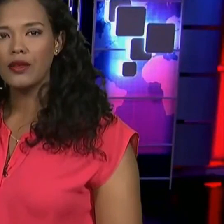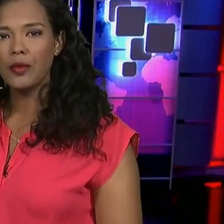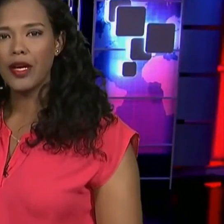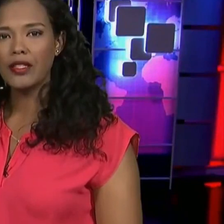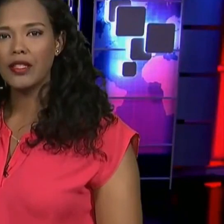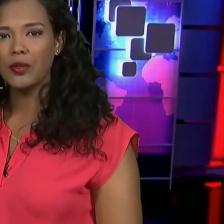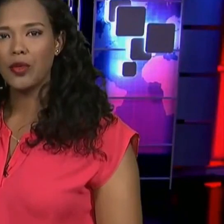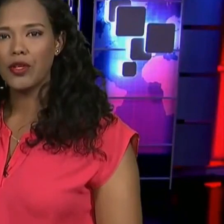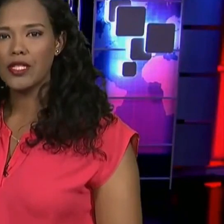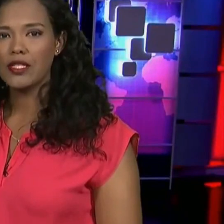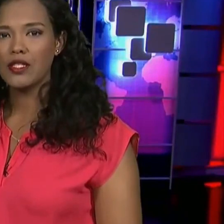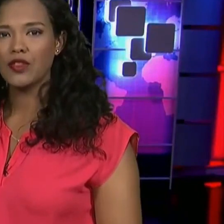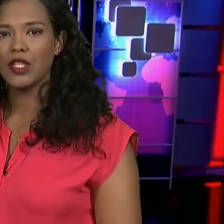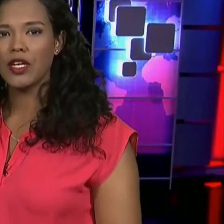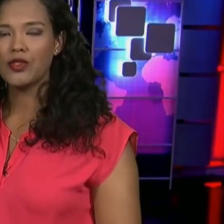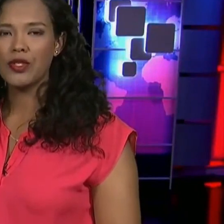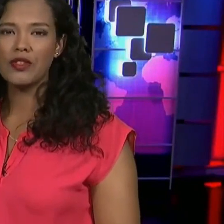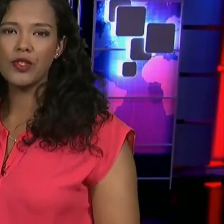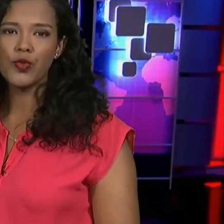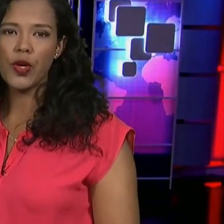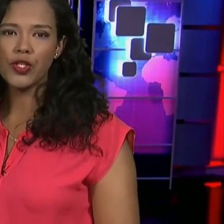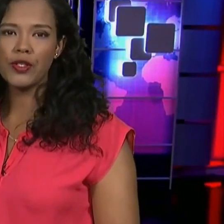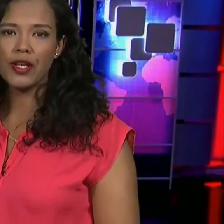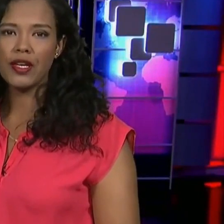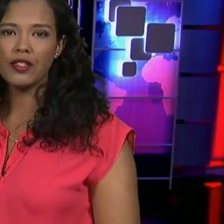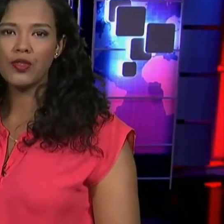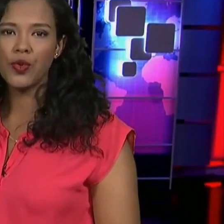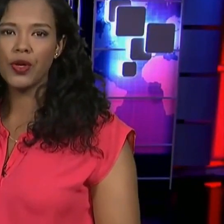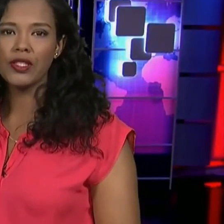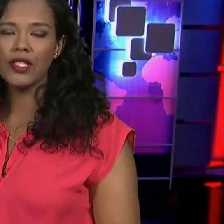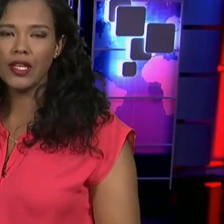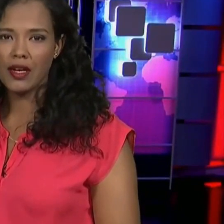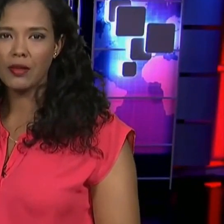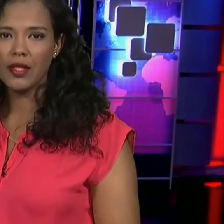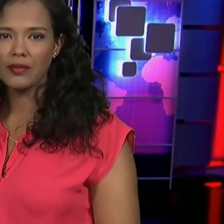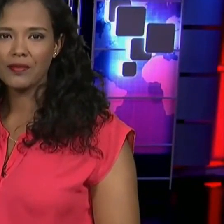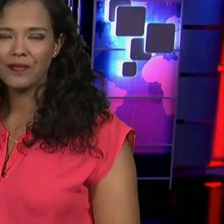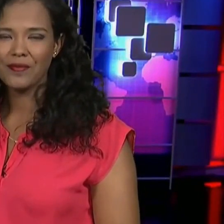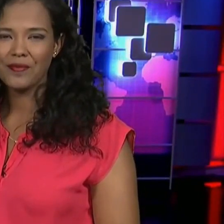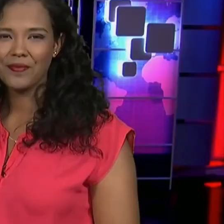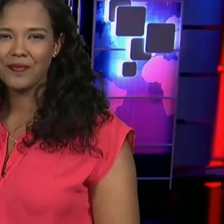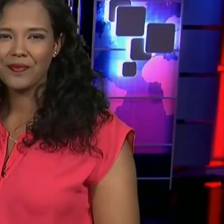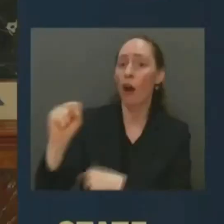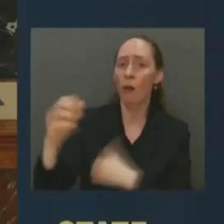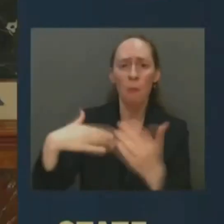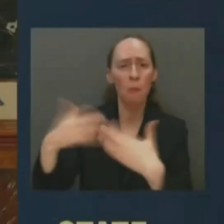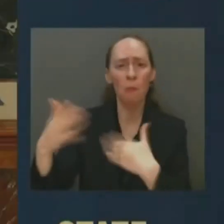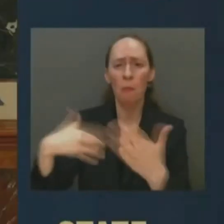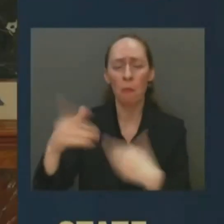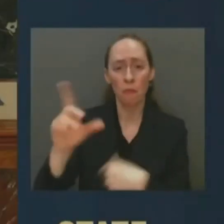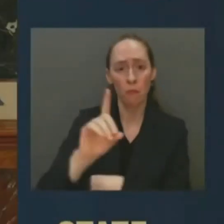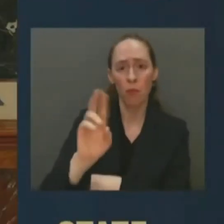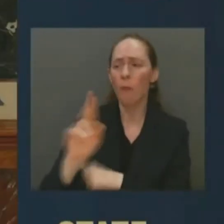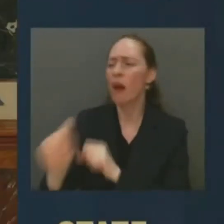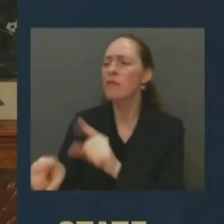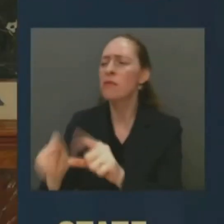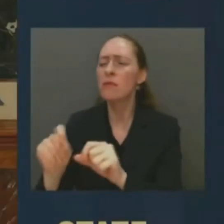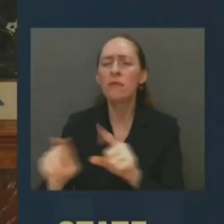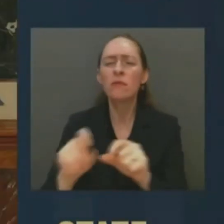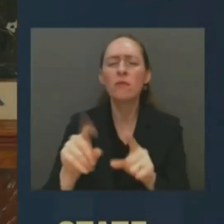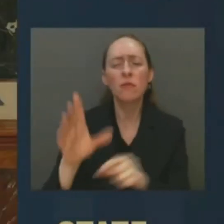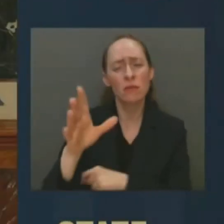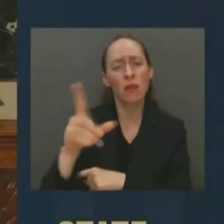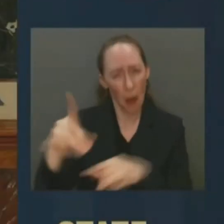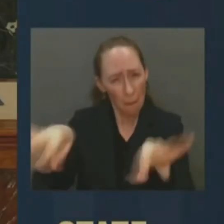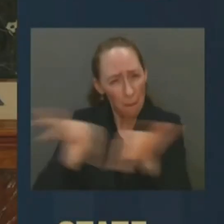Similarly, he reminded the importance of the country's infrastructure and its role in the economy. To maintain the strongest economy